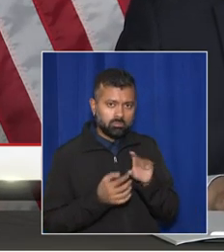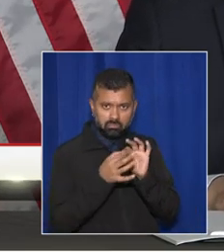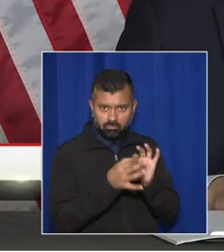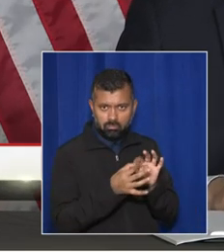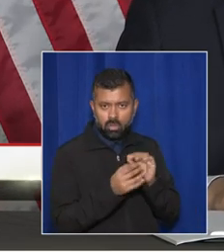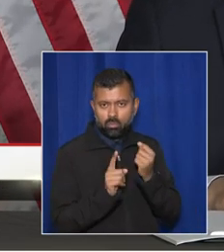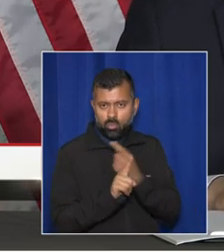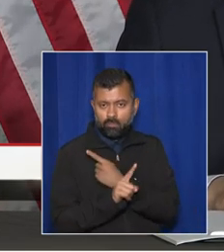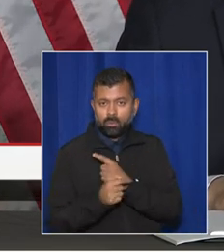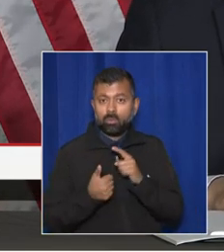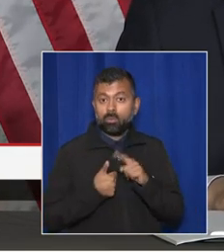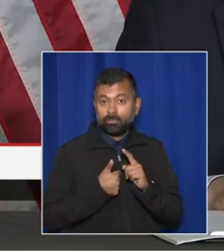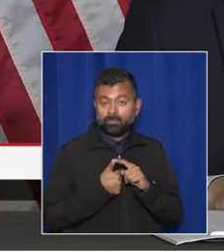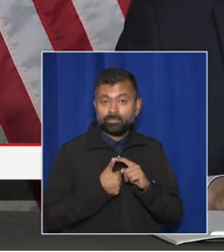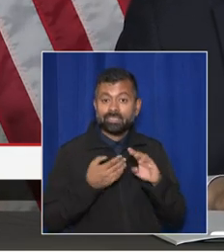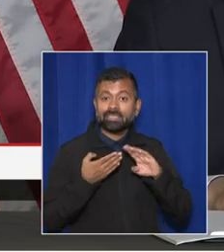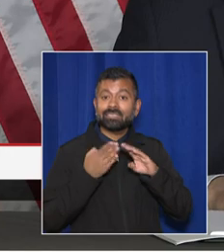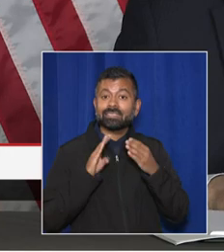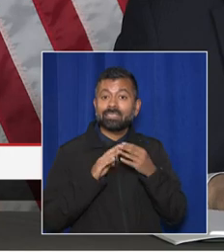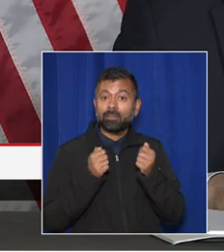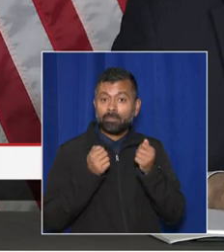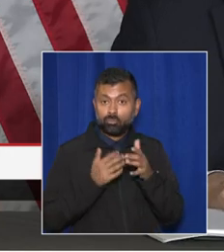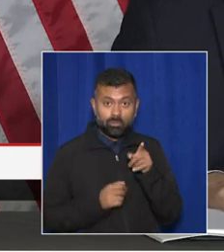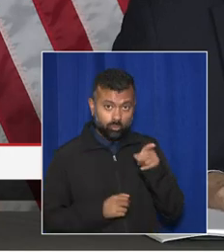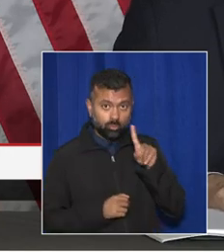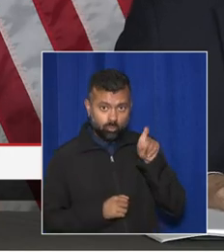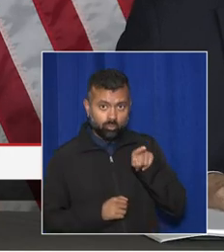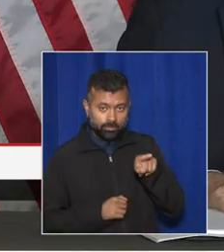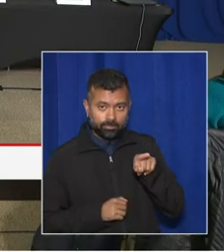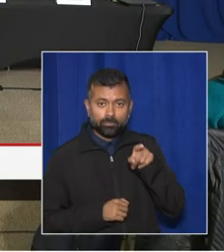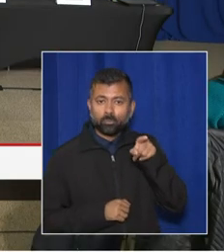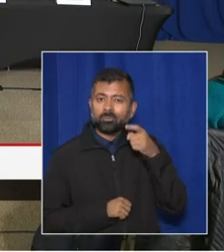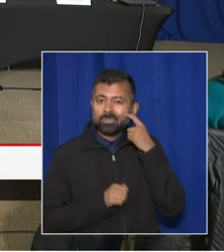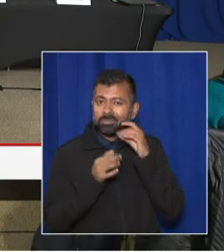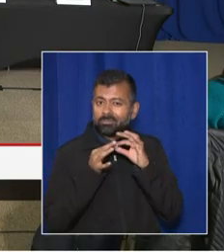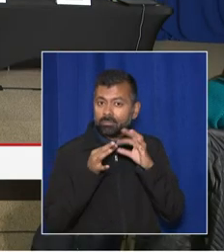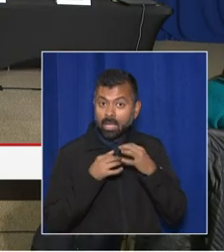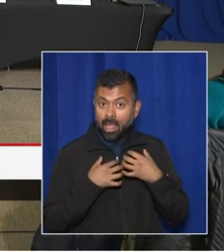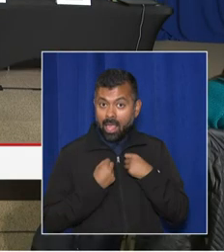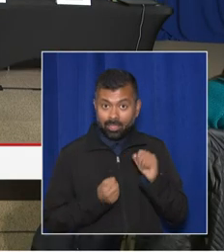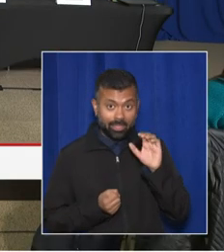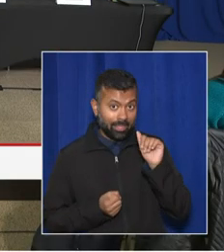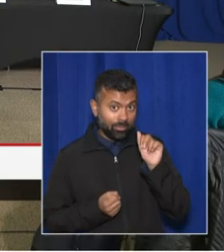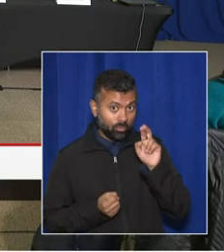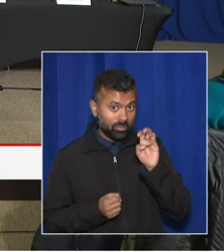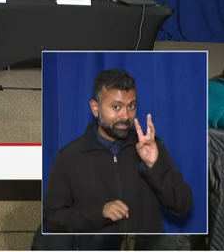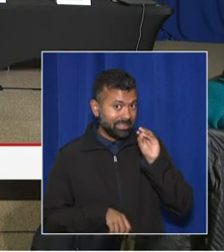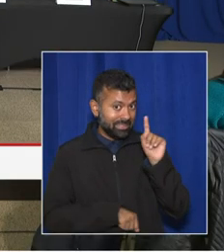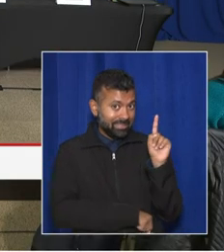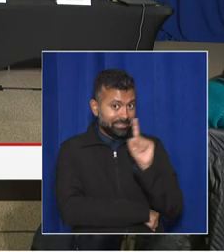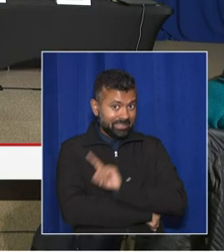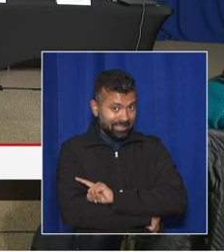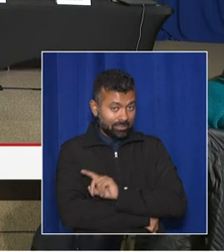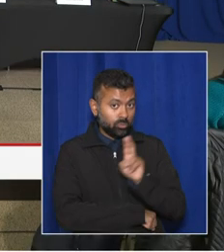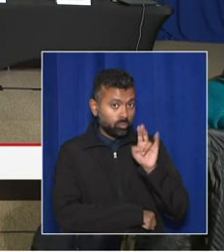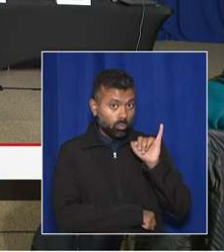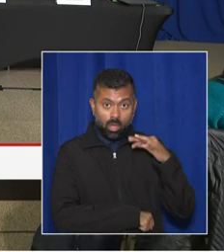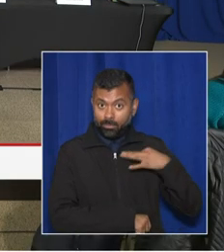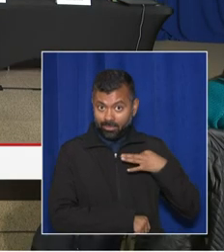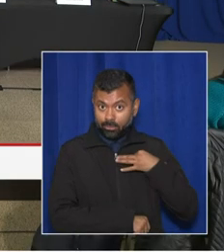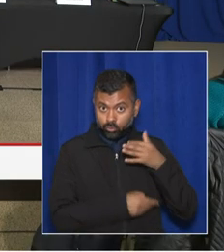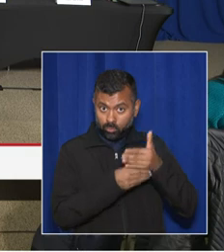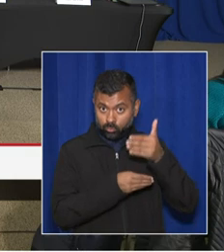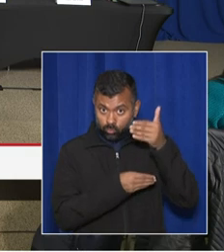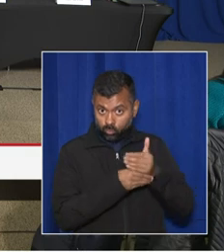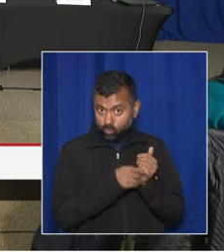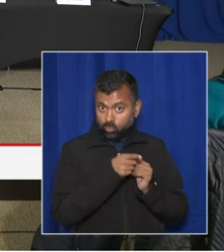had mentioned the healthcare 60-day window on either side of leaving. Is that also if